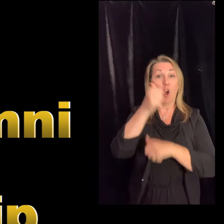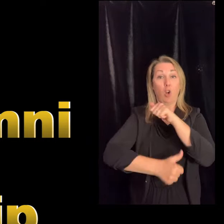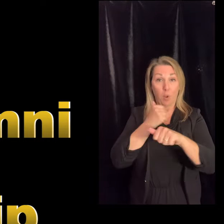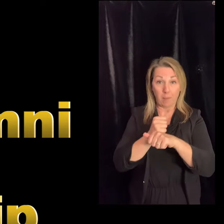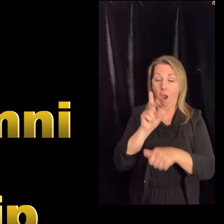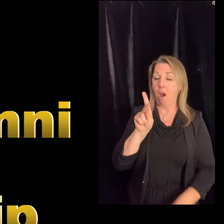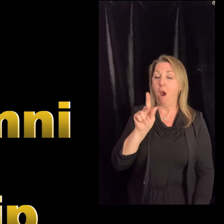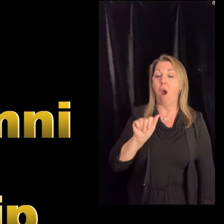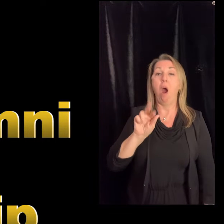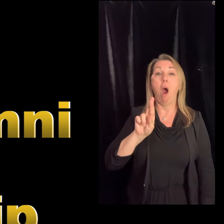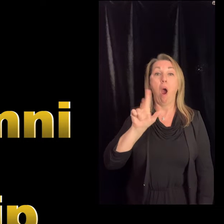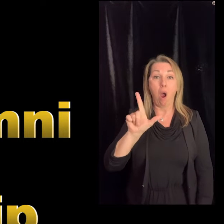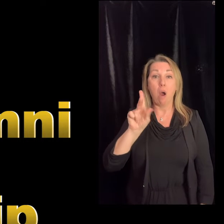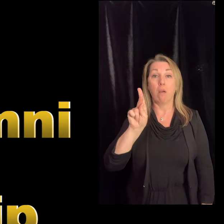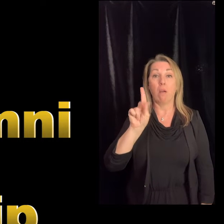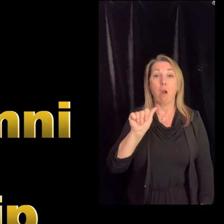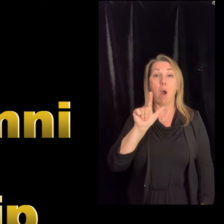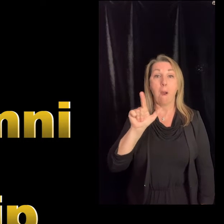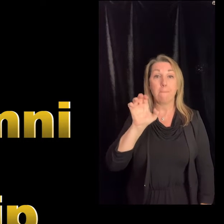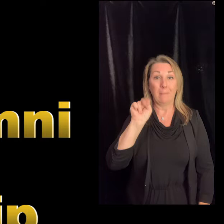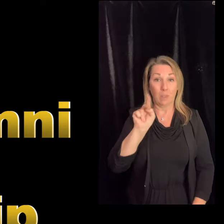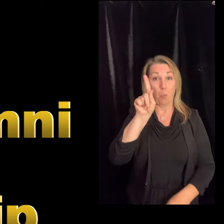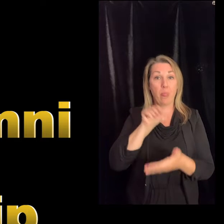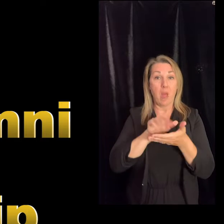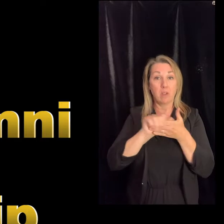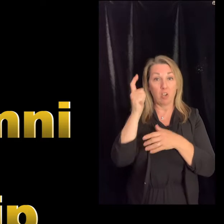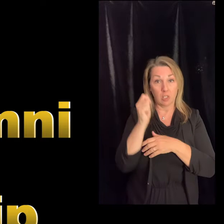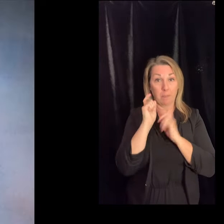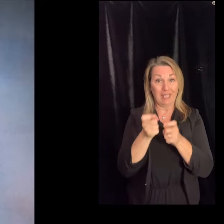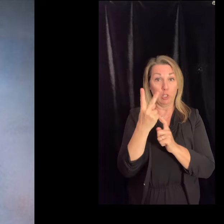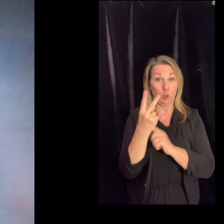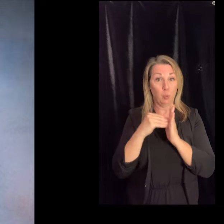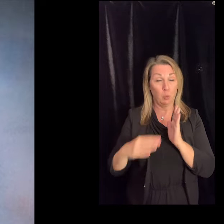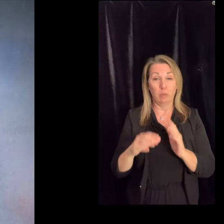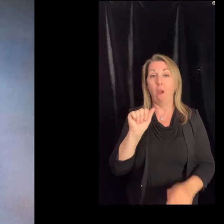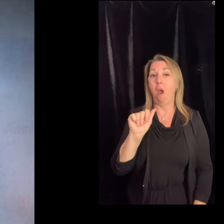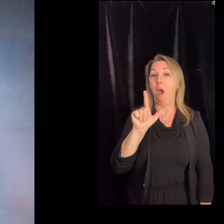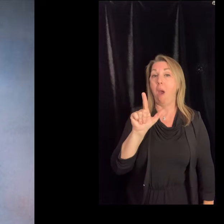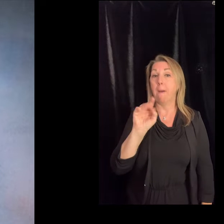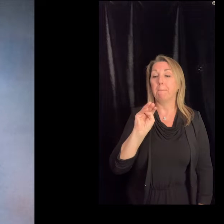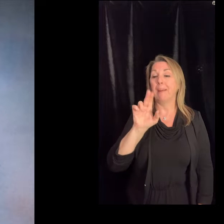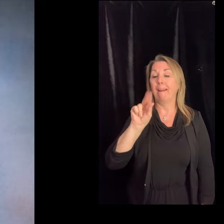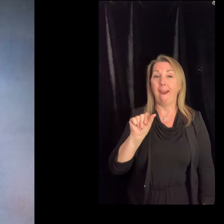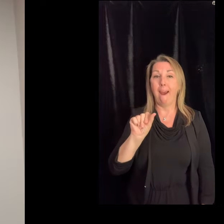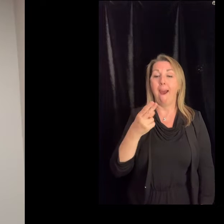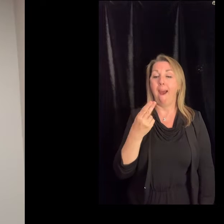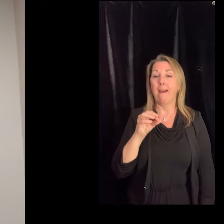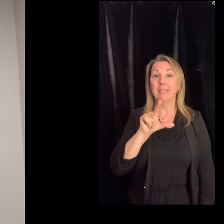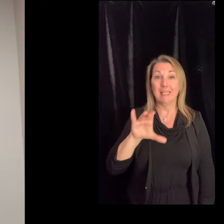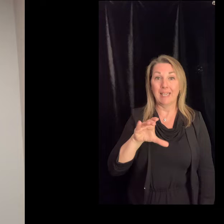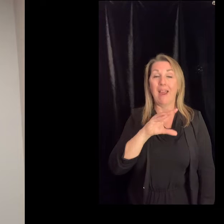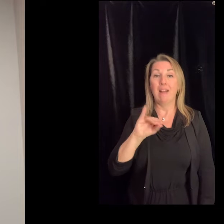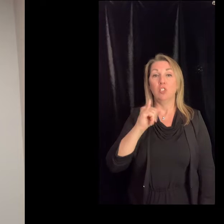Lincoln alumni Carl Coleman Memorial $1,000 scholarship is presented to Almina Hodzik and Jason Chow.